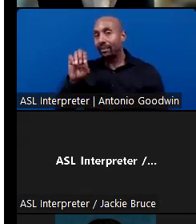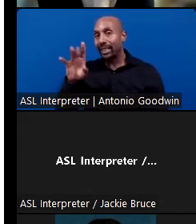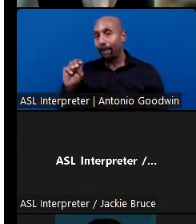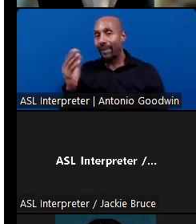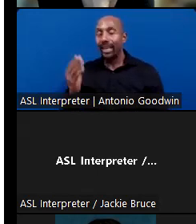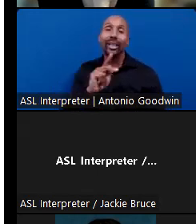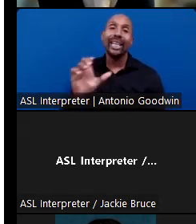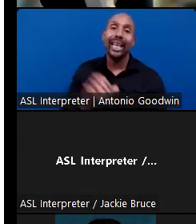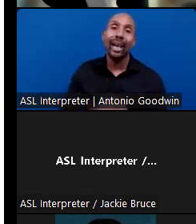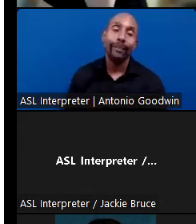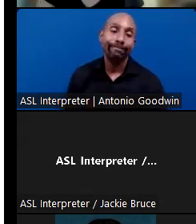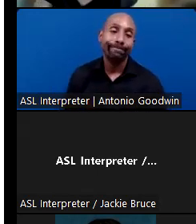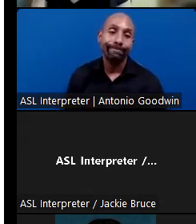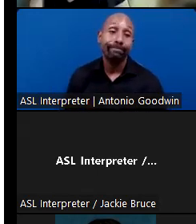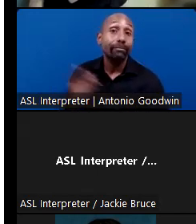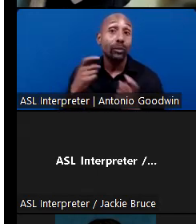Questions?